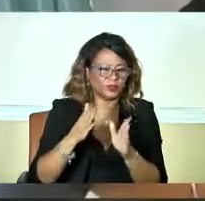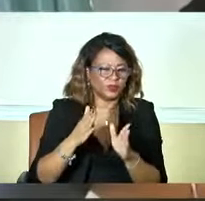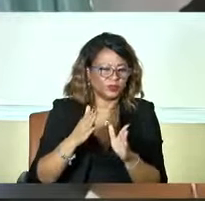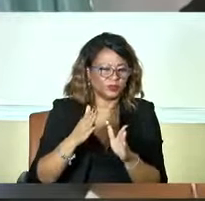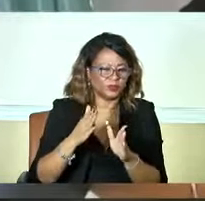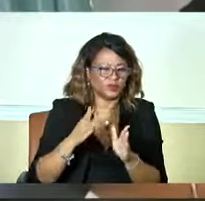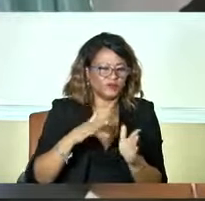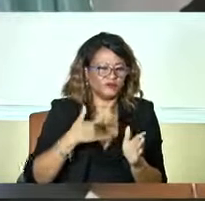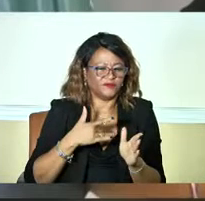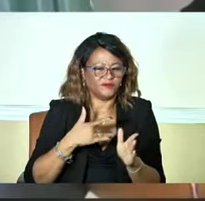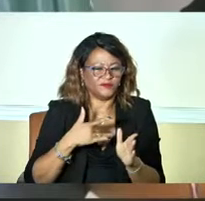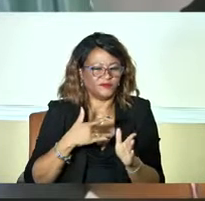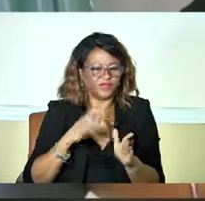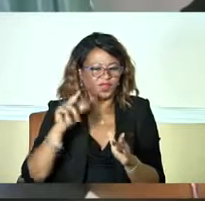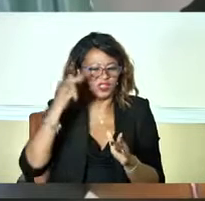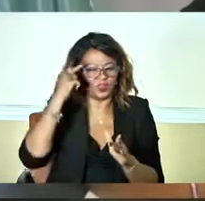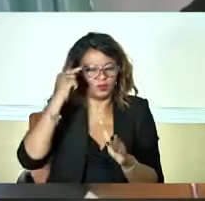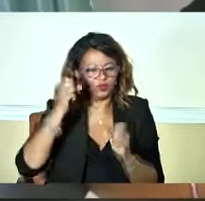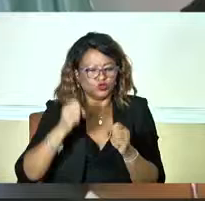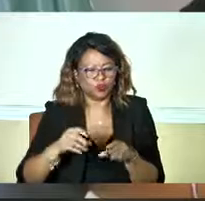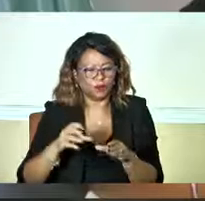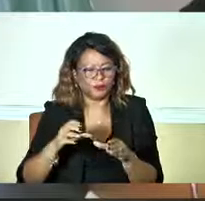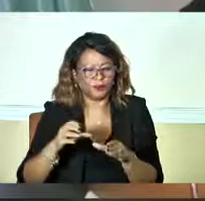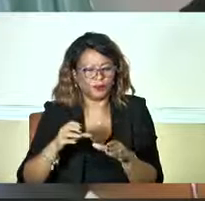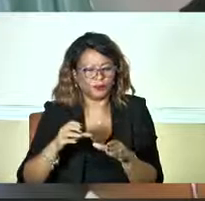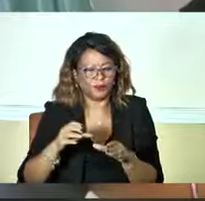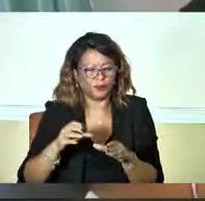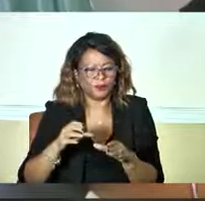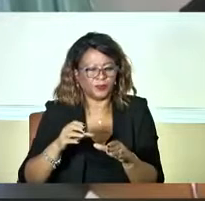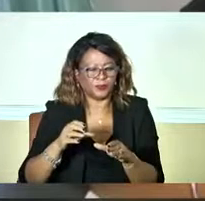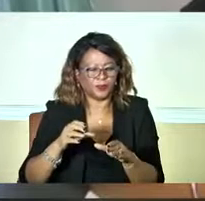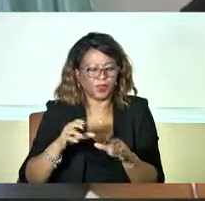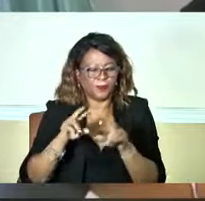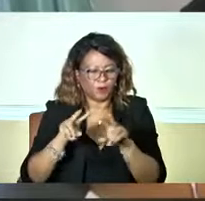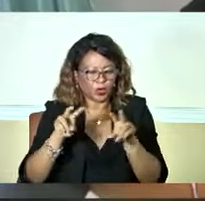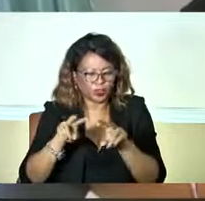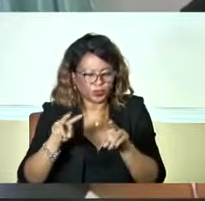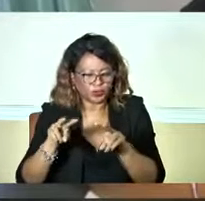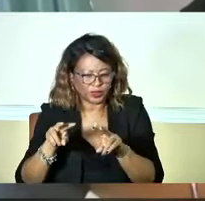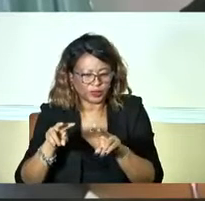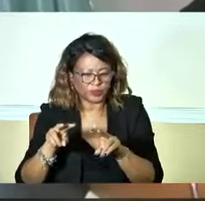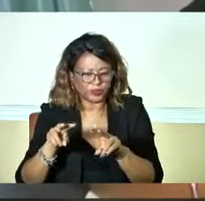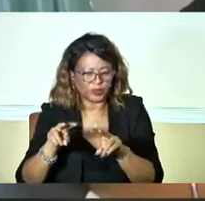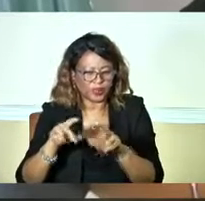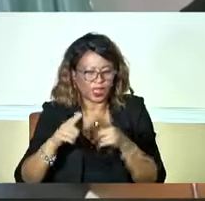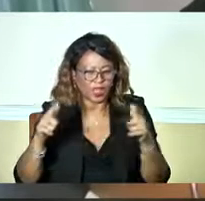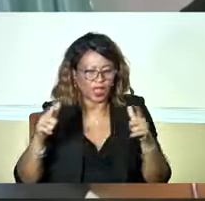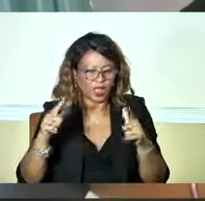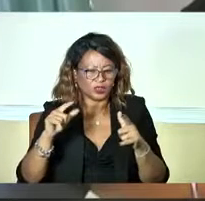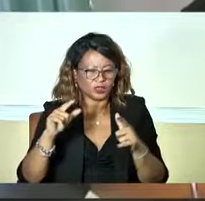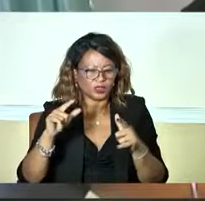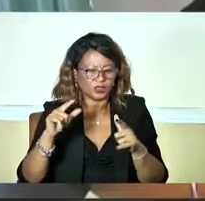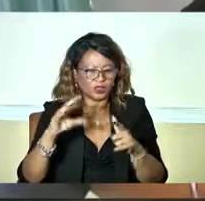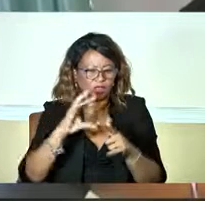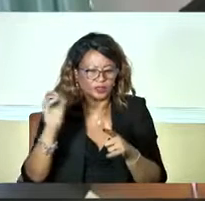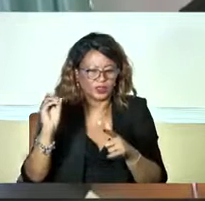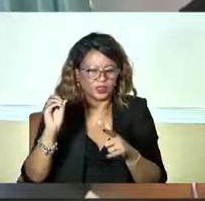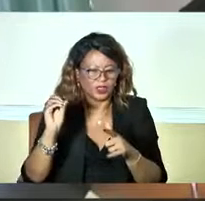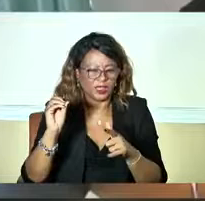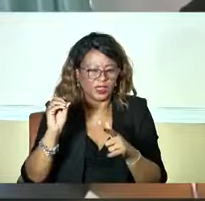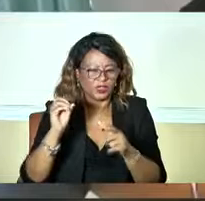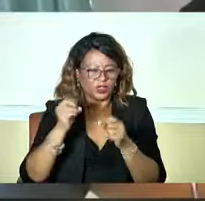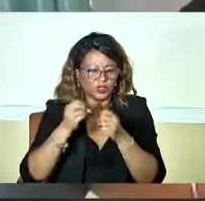to think that the government has dropped the ball in terms of monitoring large companies and their disposal of used